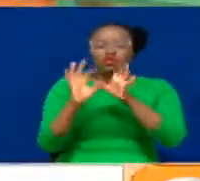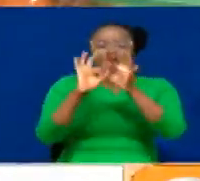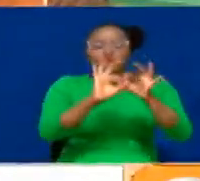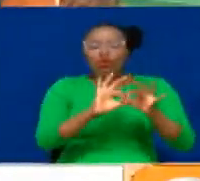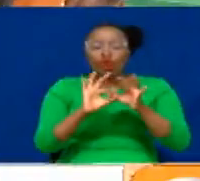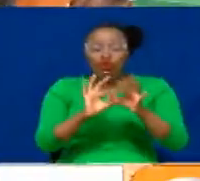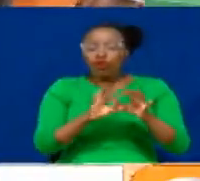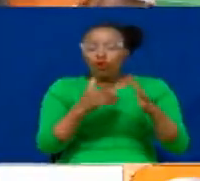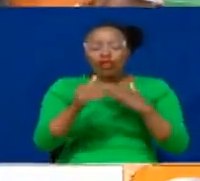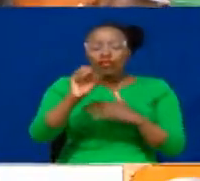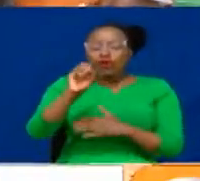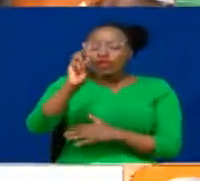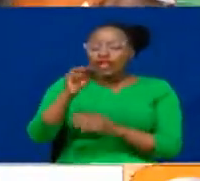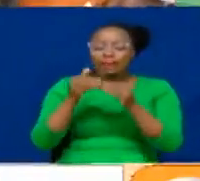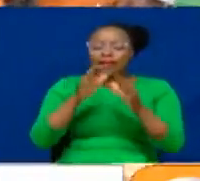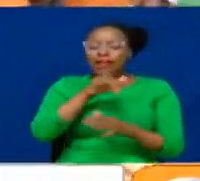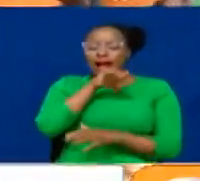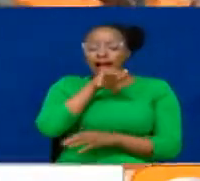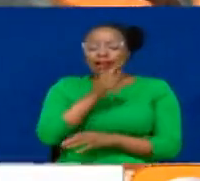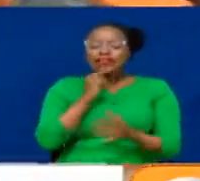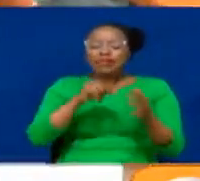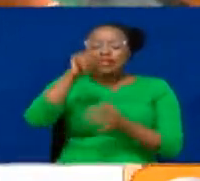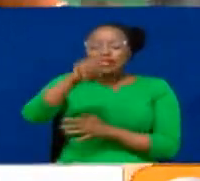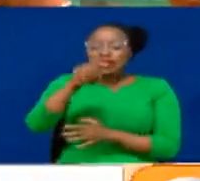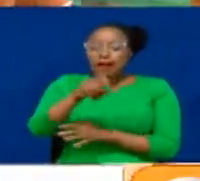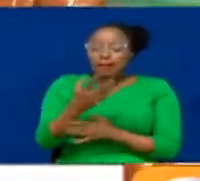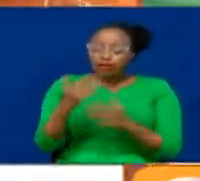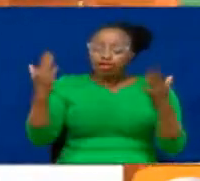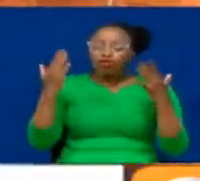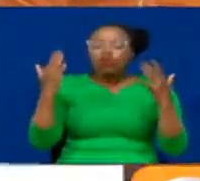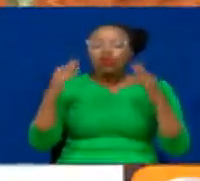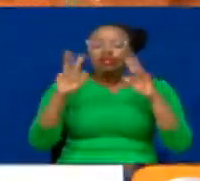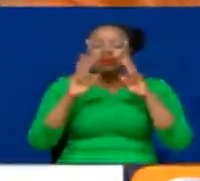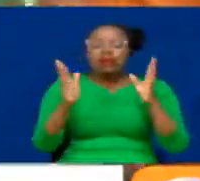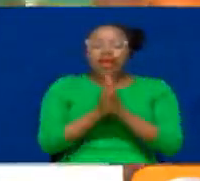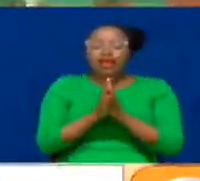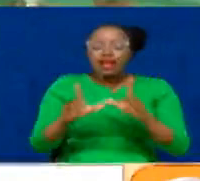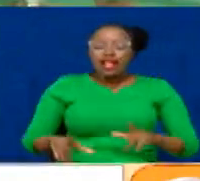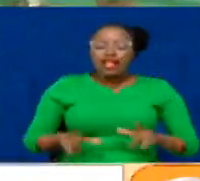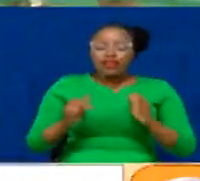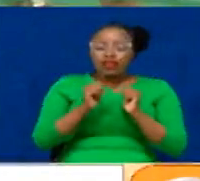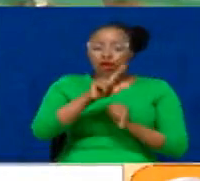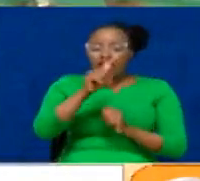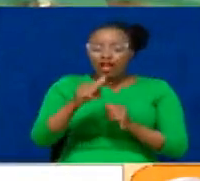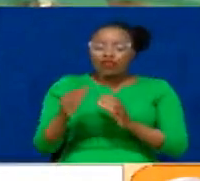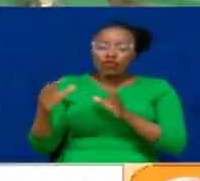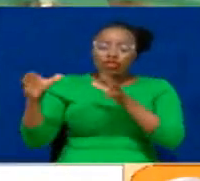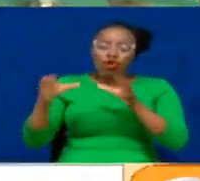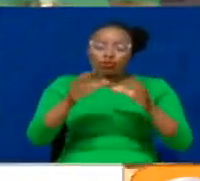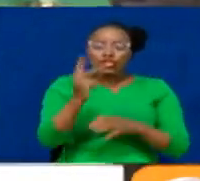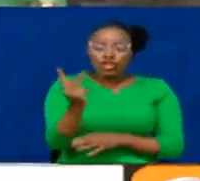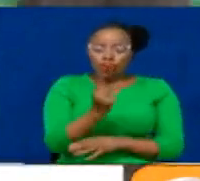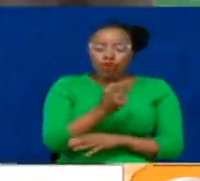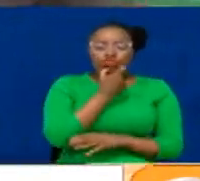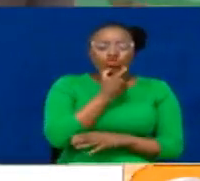unity in what ODM leader Raila Odinga now says should be an everlasting peace and coexistence between the two communities,